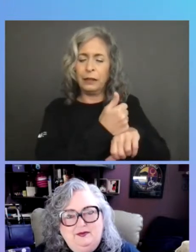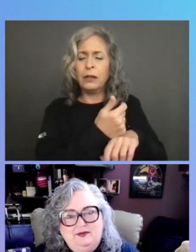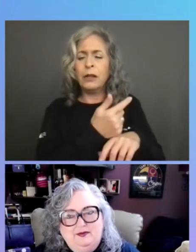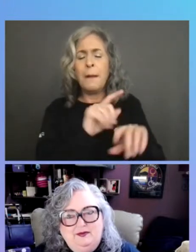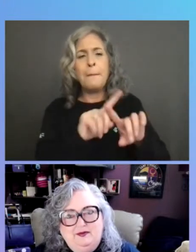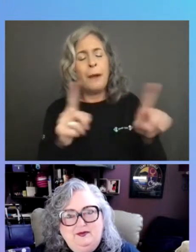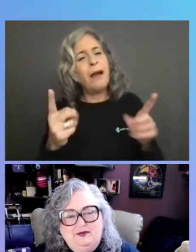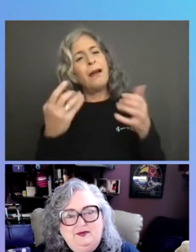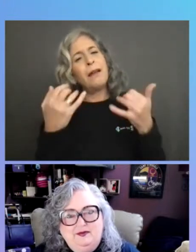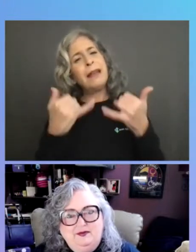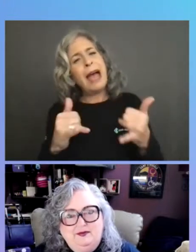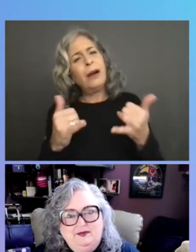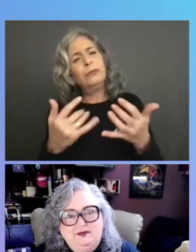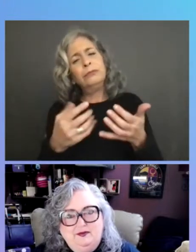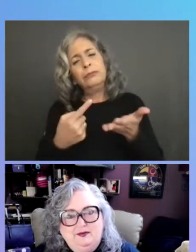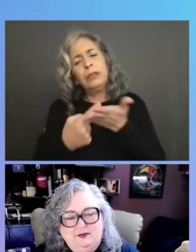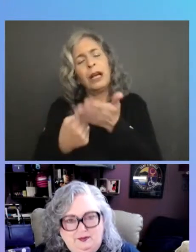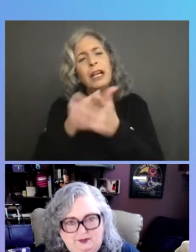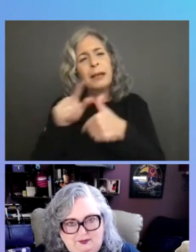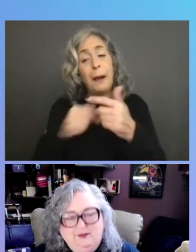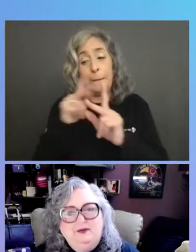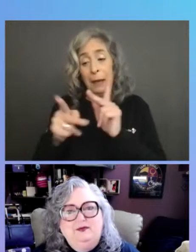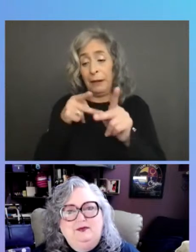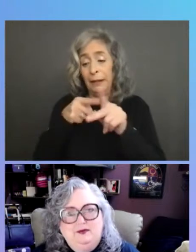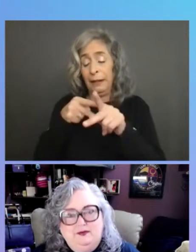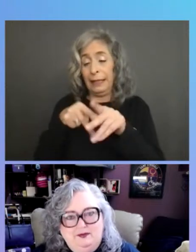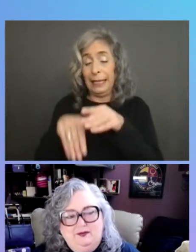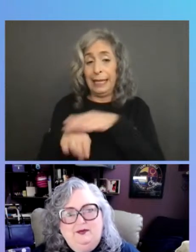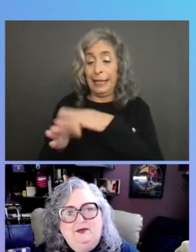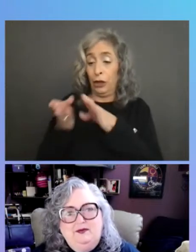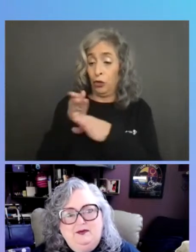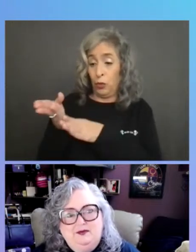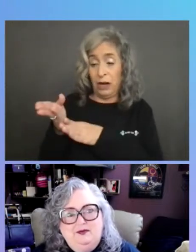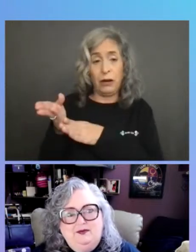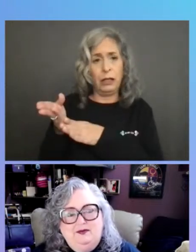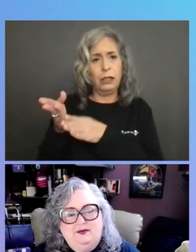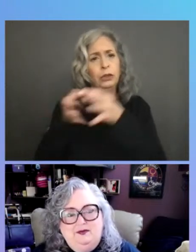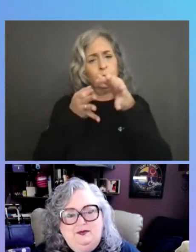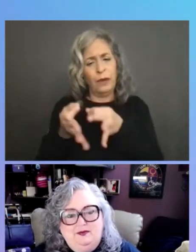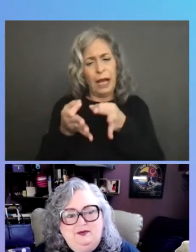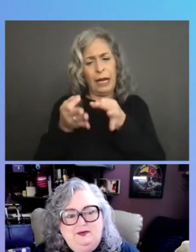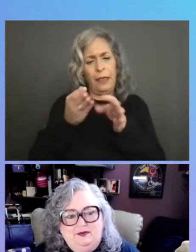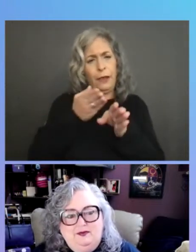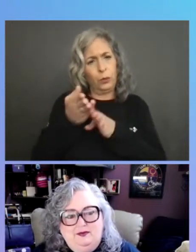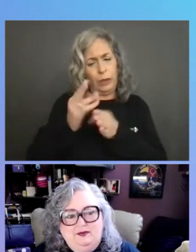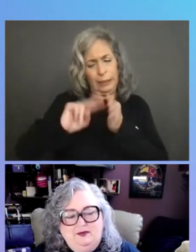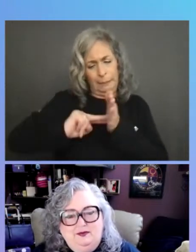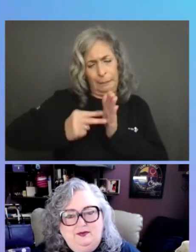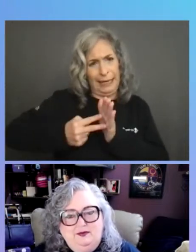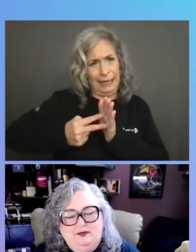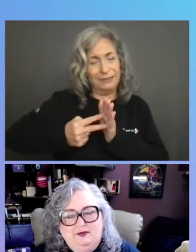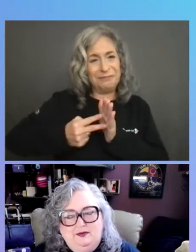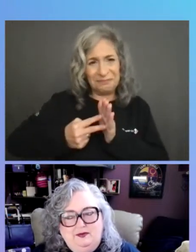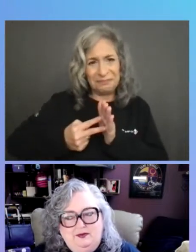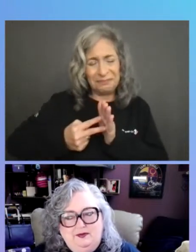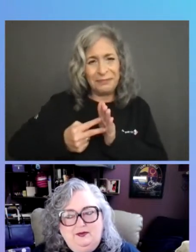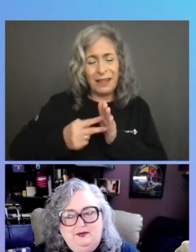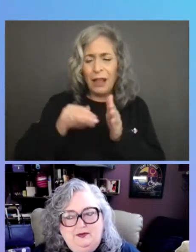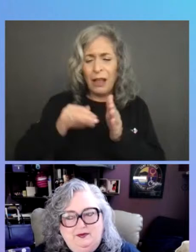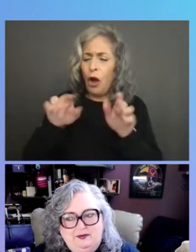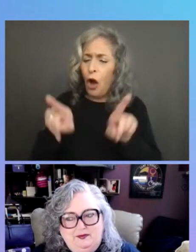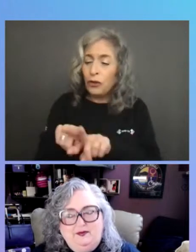talking about people who are already in a career, and we're trying to define what that career means. But that is also the